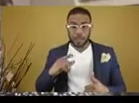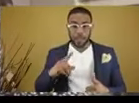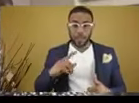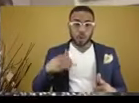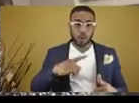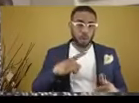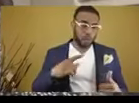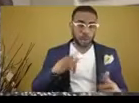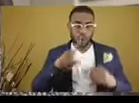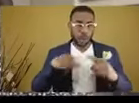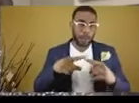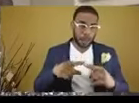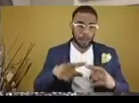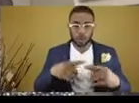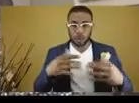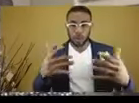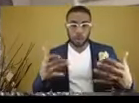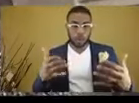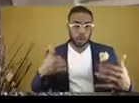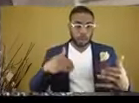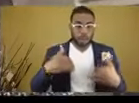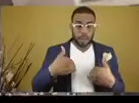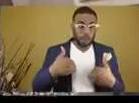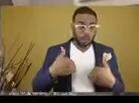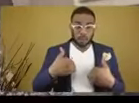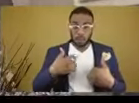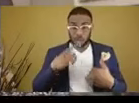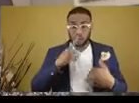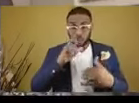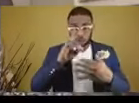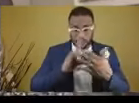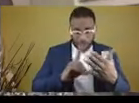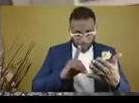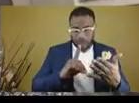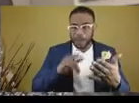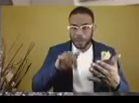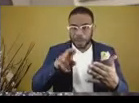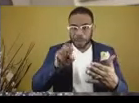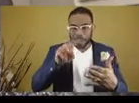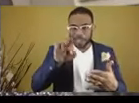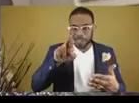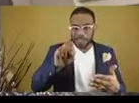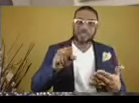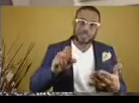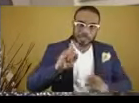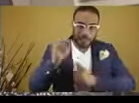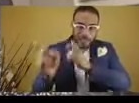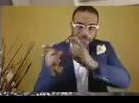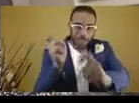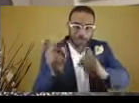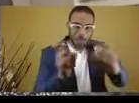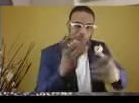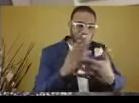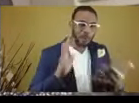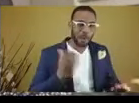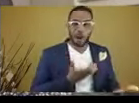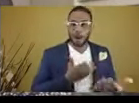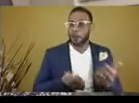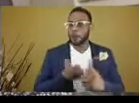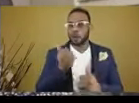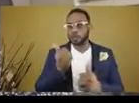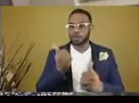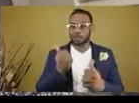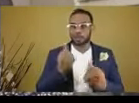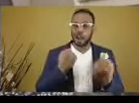we talk about, we designed a pair of sneakers to give out to some of our most ardent supporters,